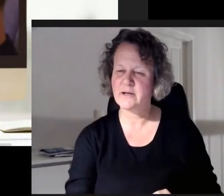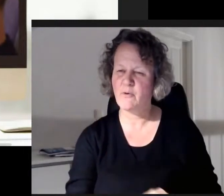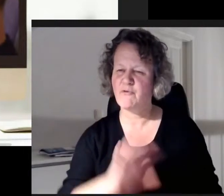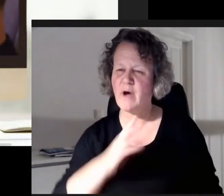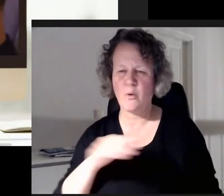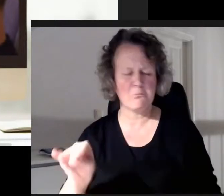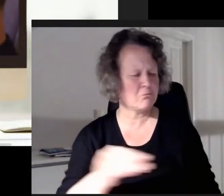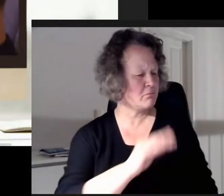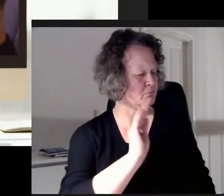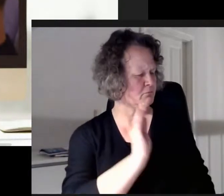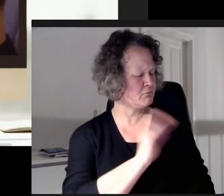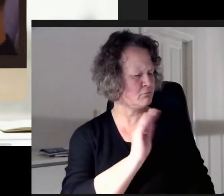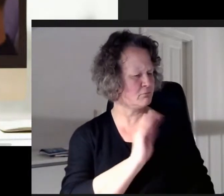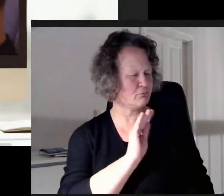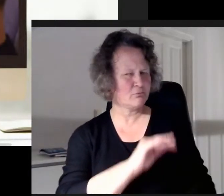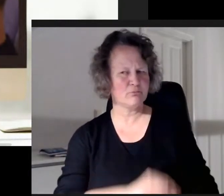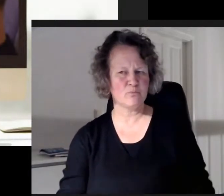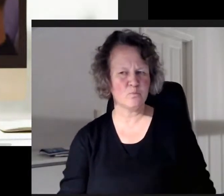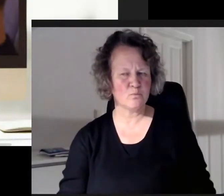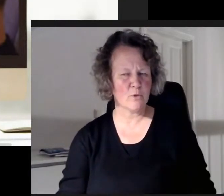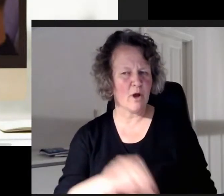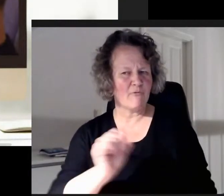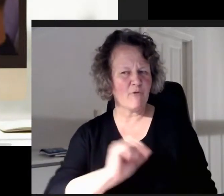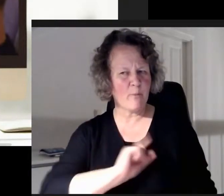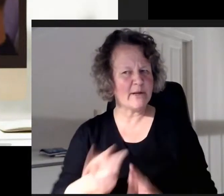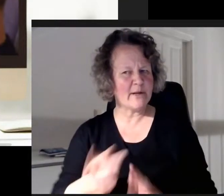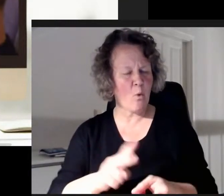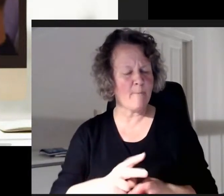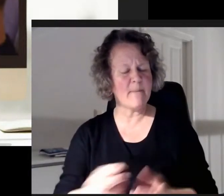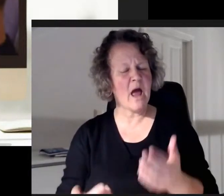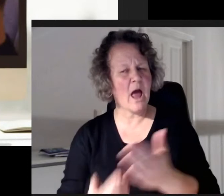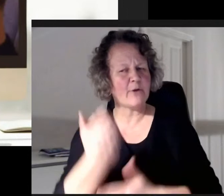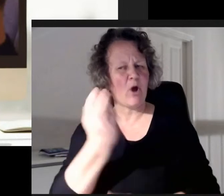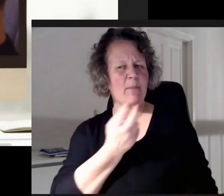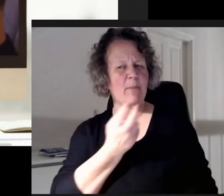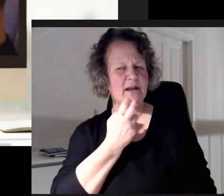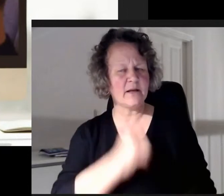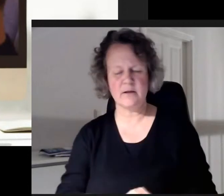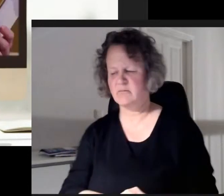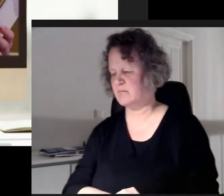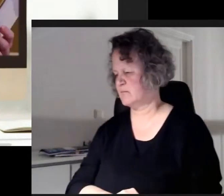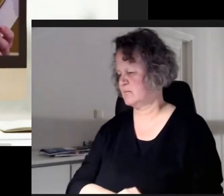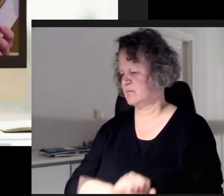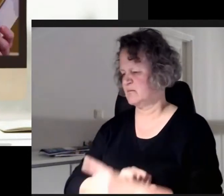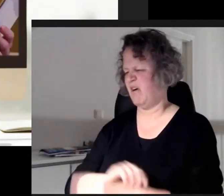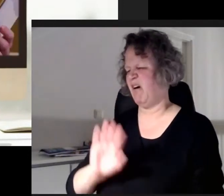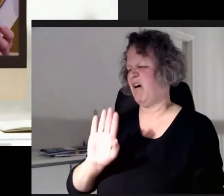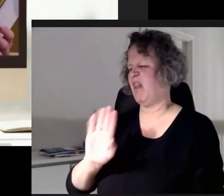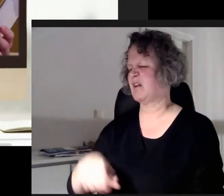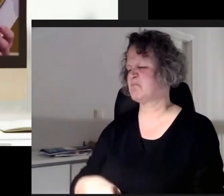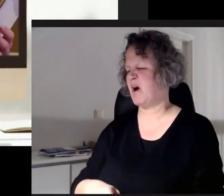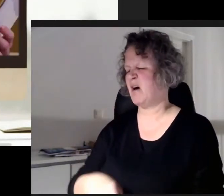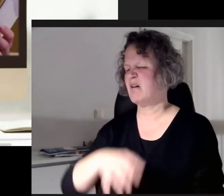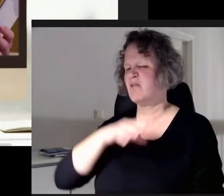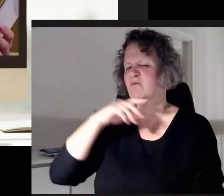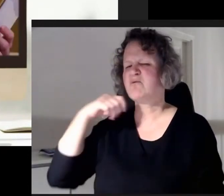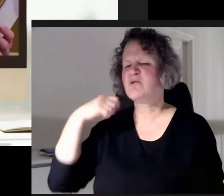and the woman, the wife, is addressing her husband and saying, "Okay,